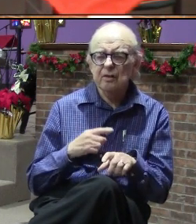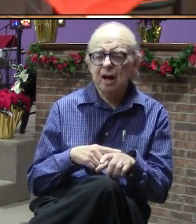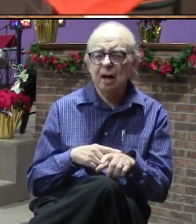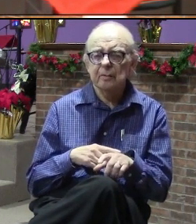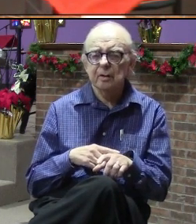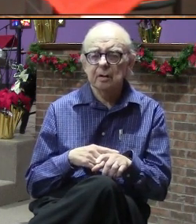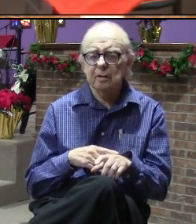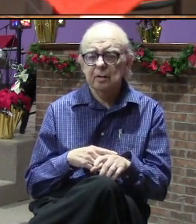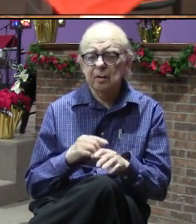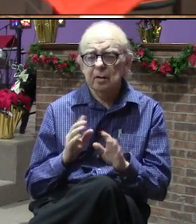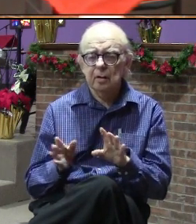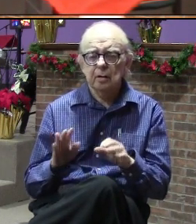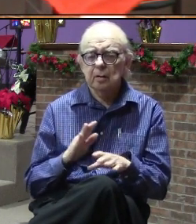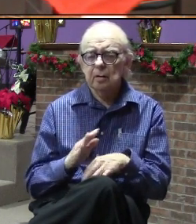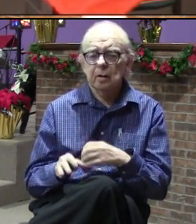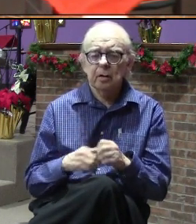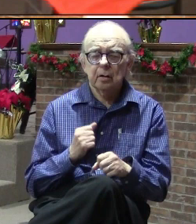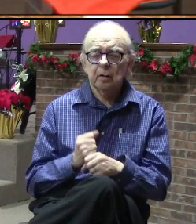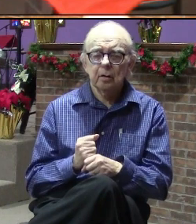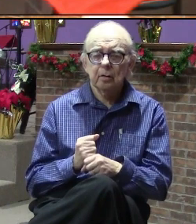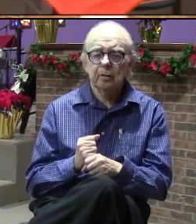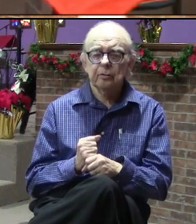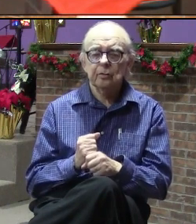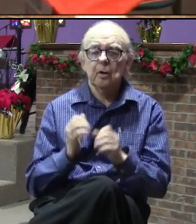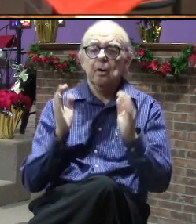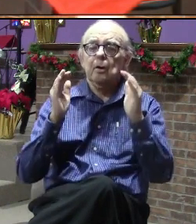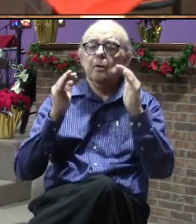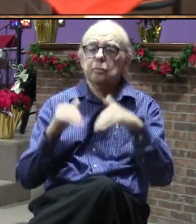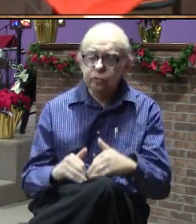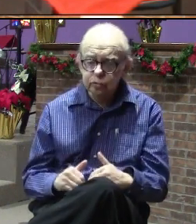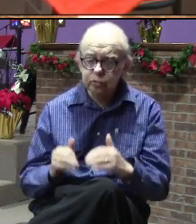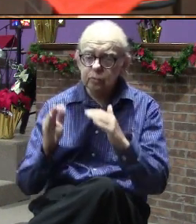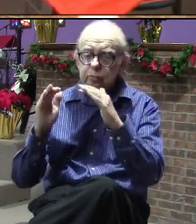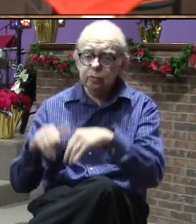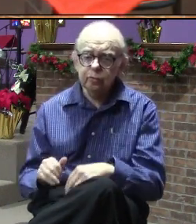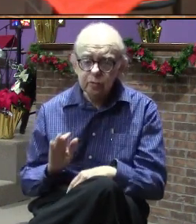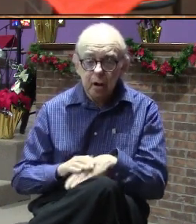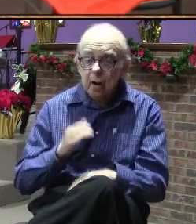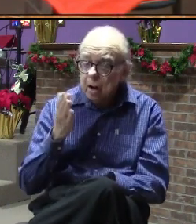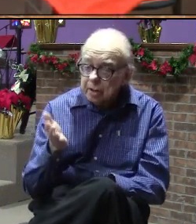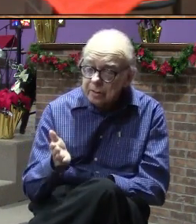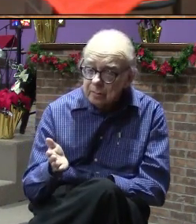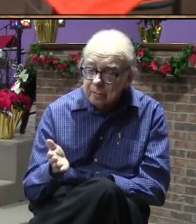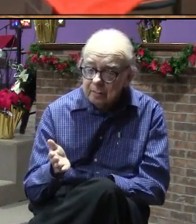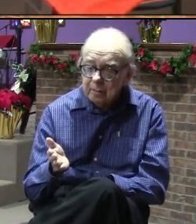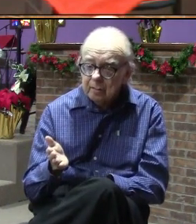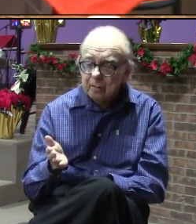and it seems like your whole world is just crushing around about you.